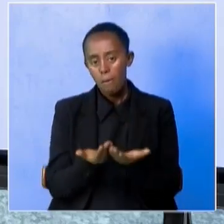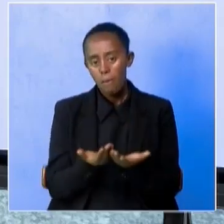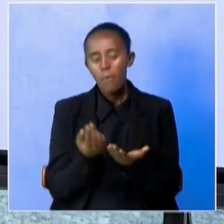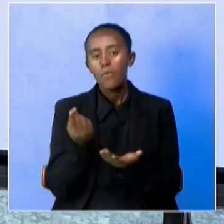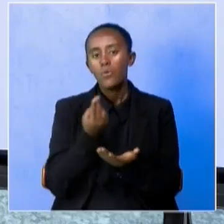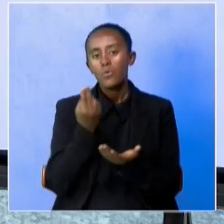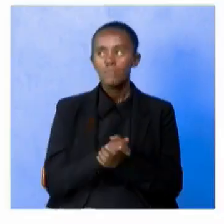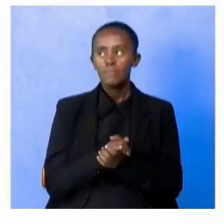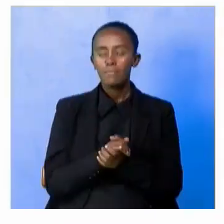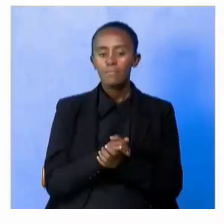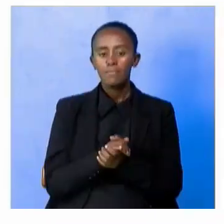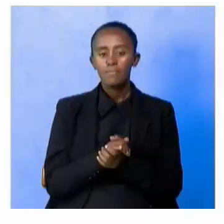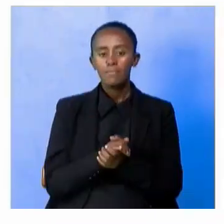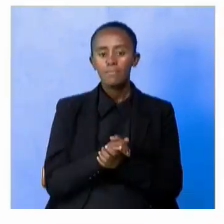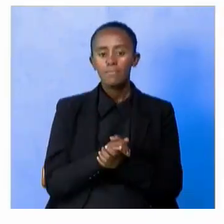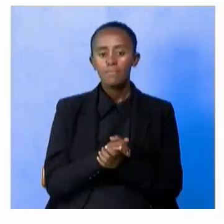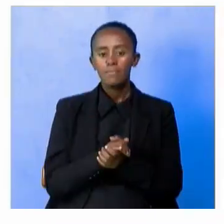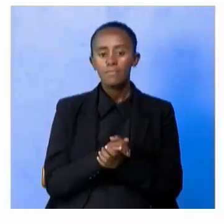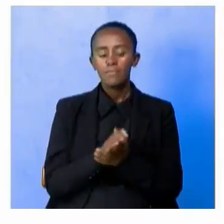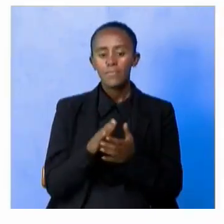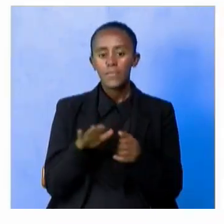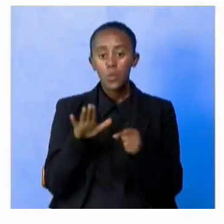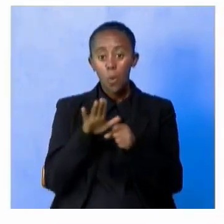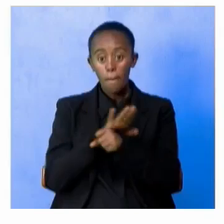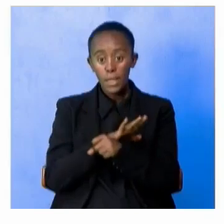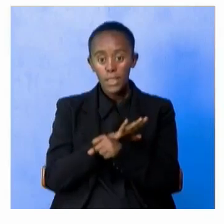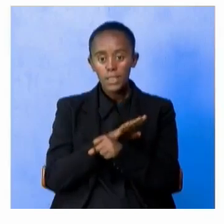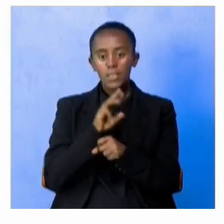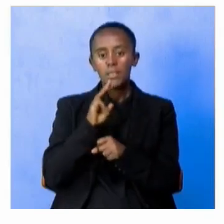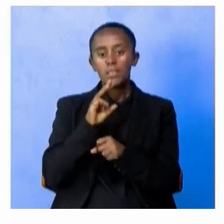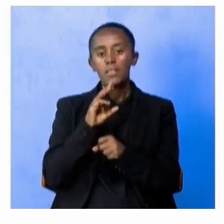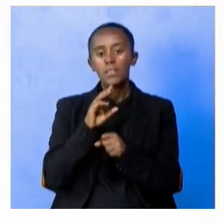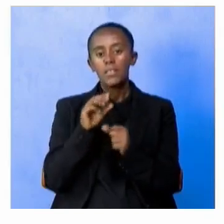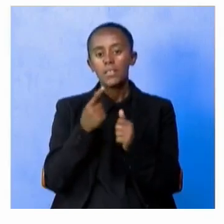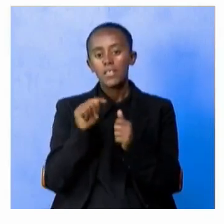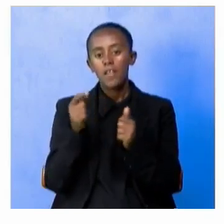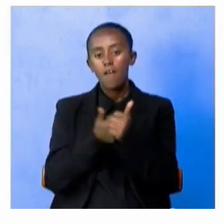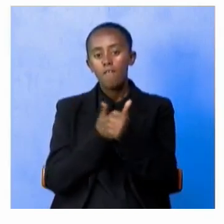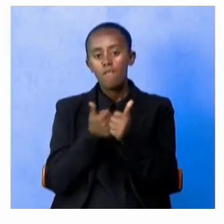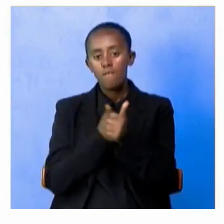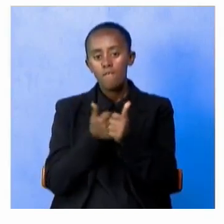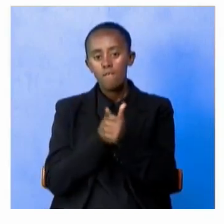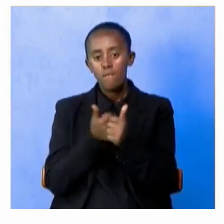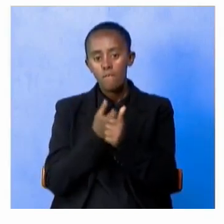you remember them. Complete the following